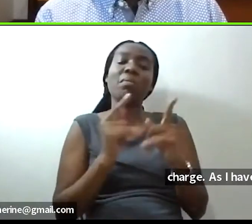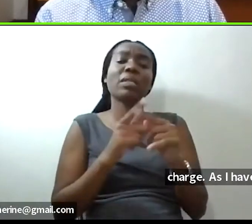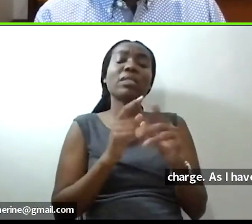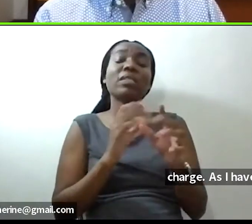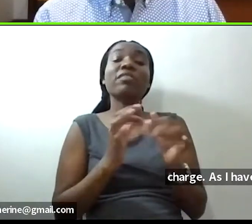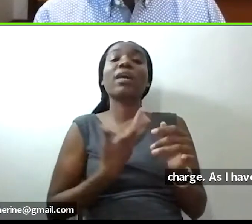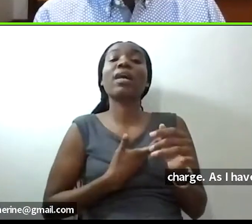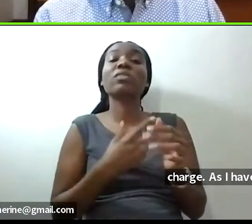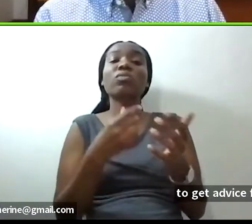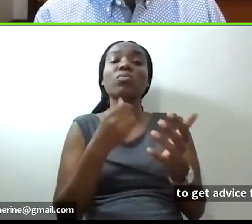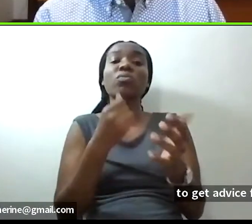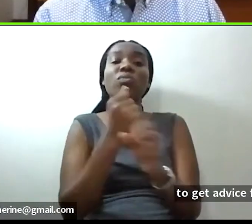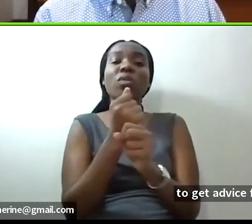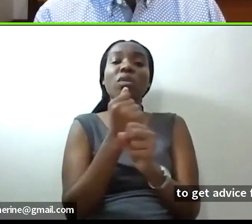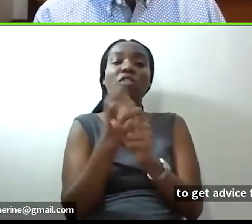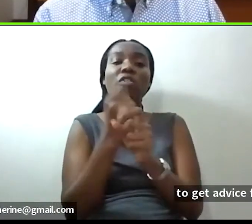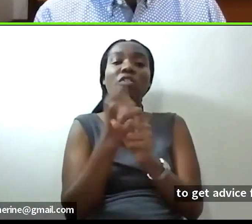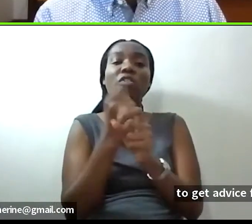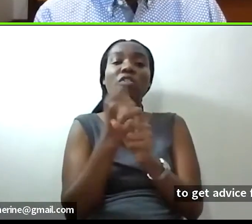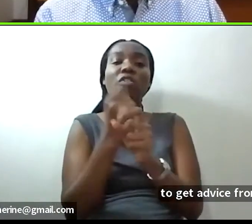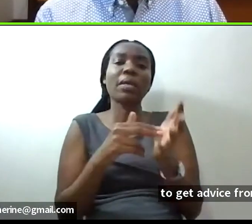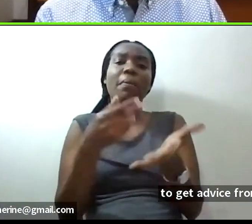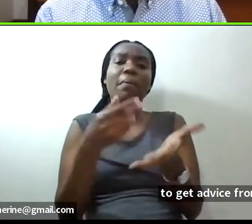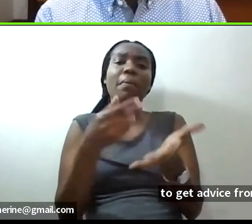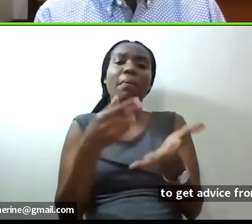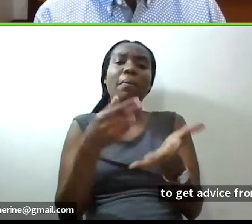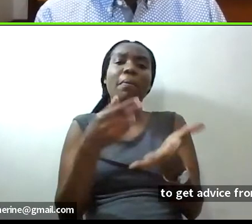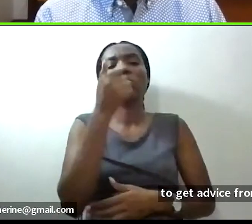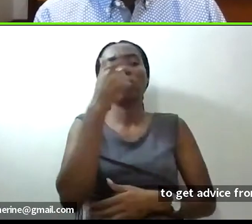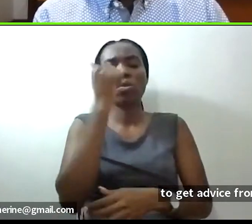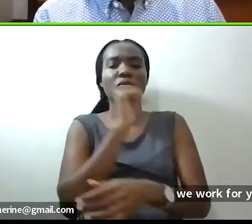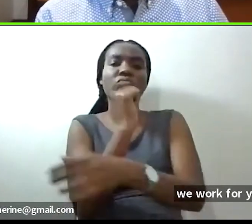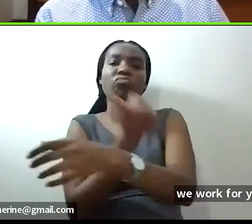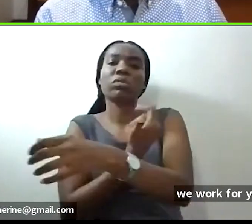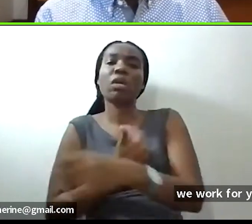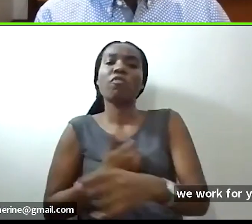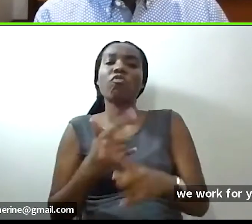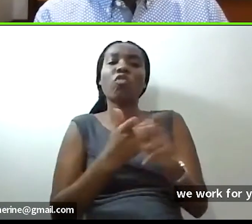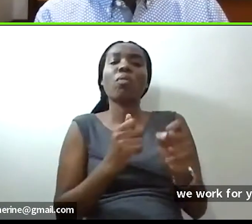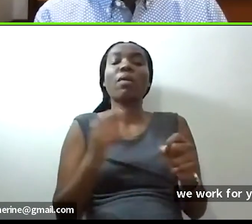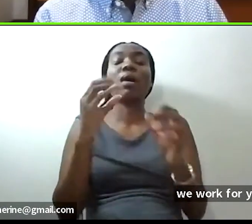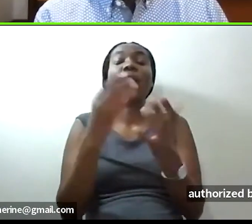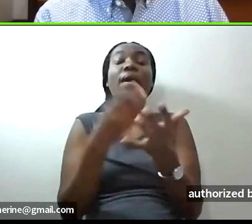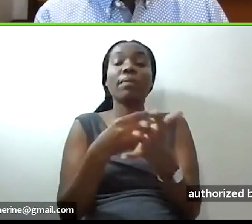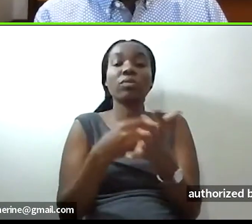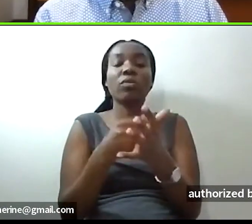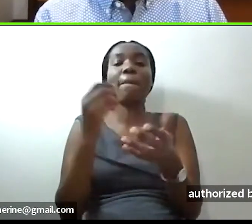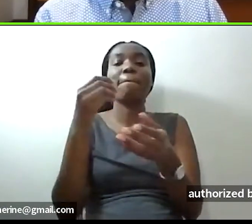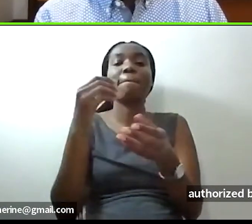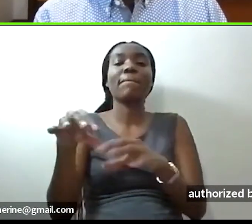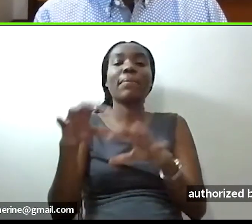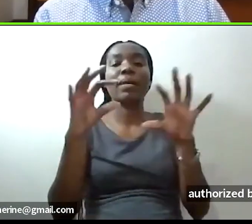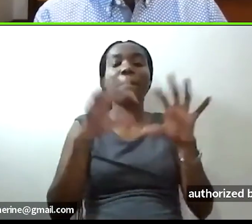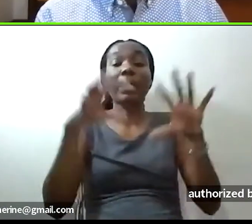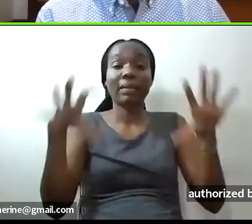pay us a little fee, which is actually authorized by the Capital Markets Authority. Nothing more than what is